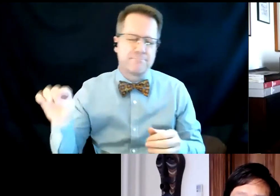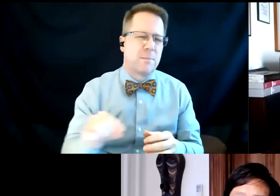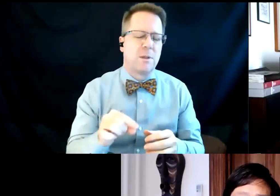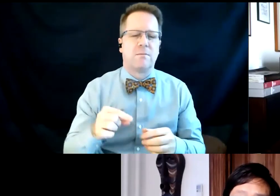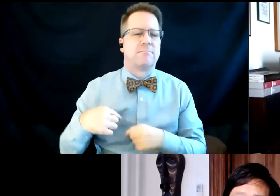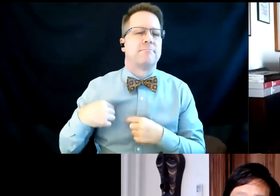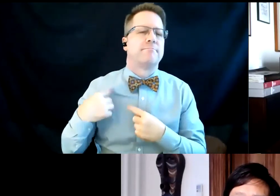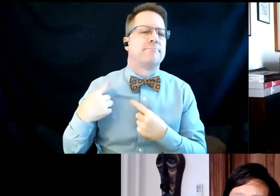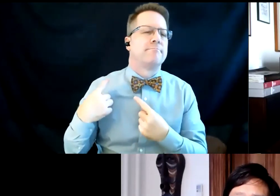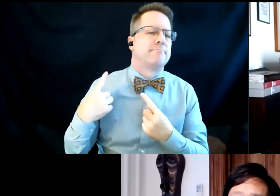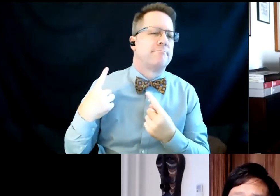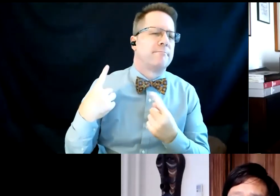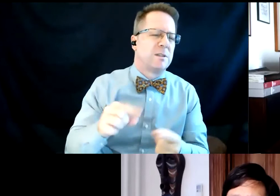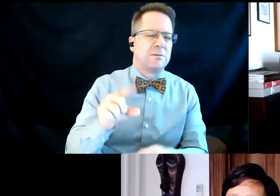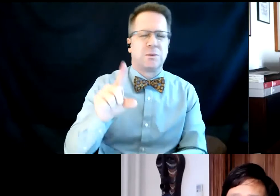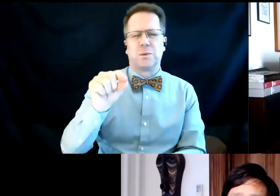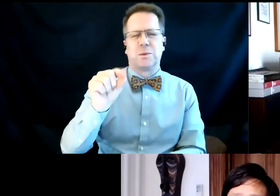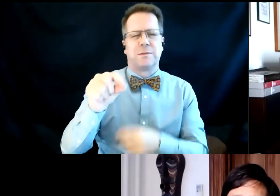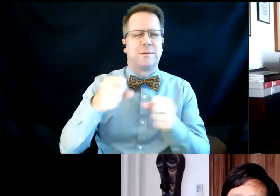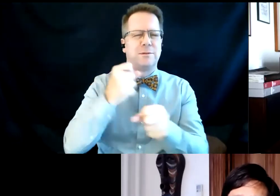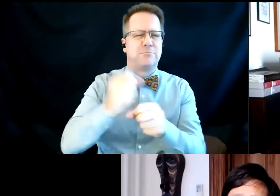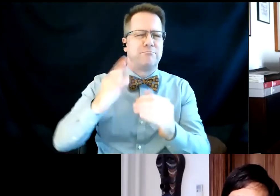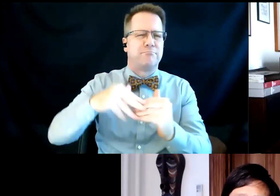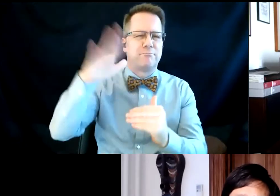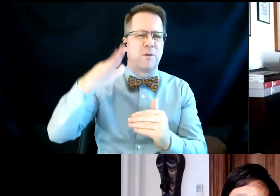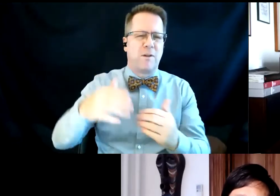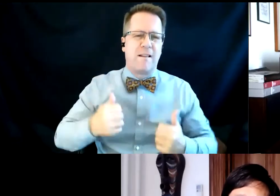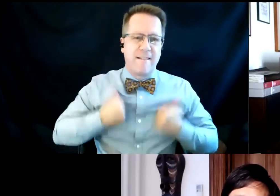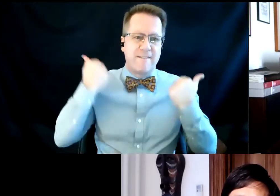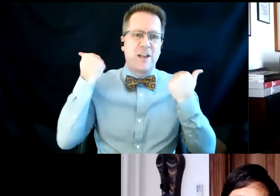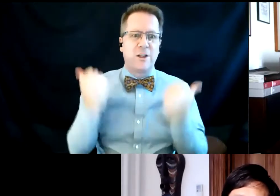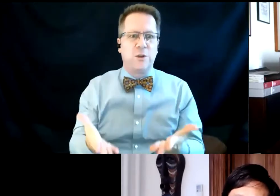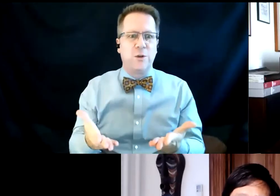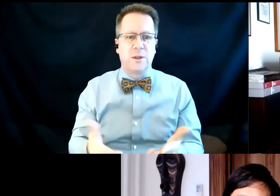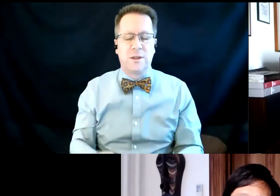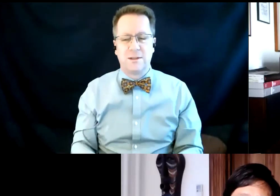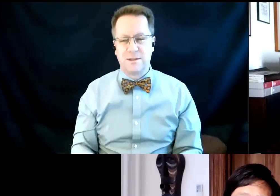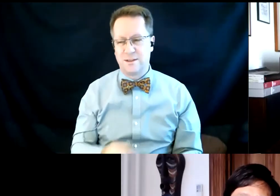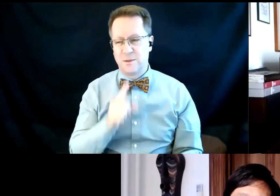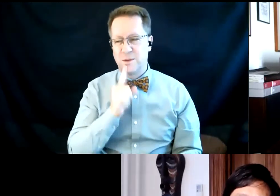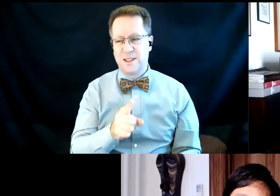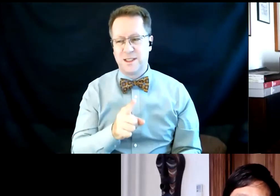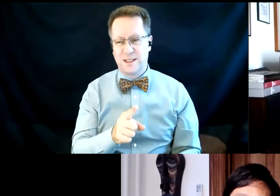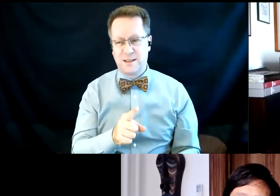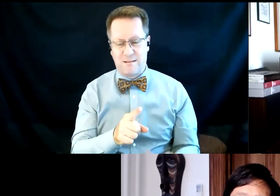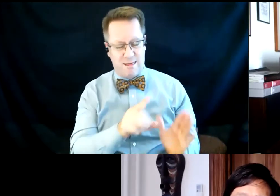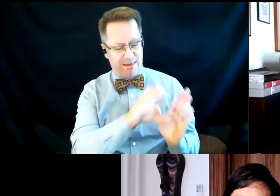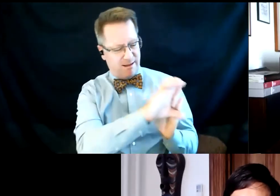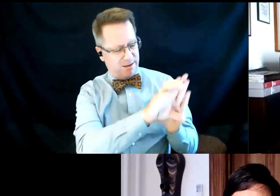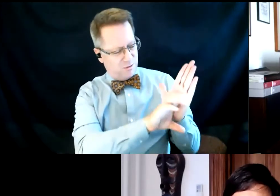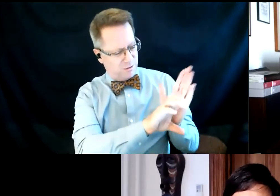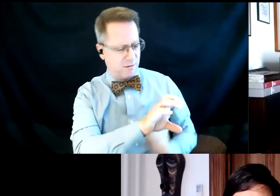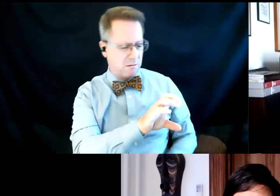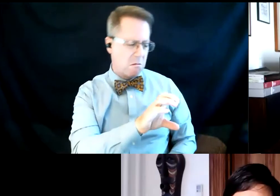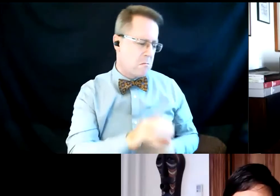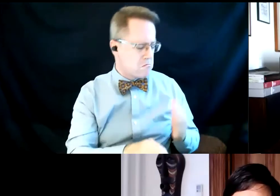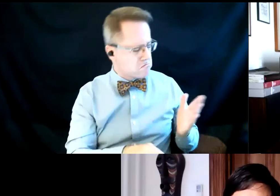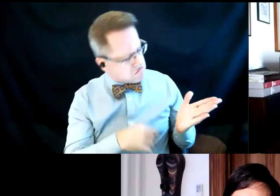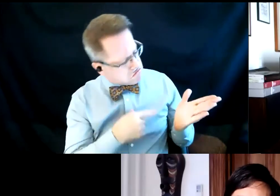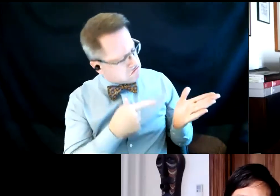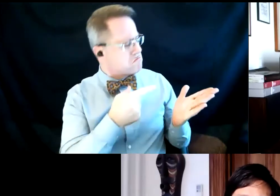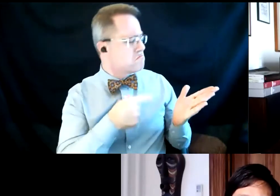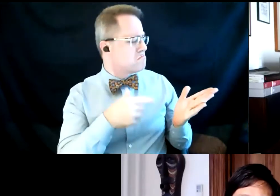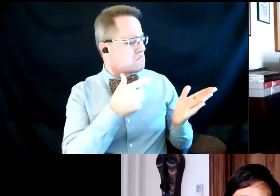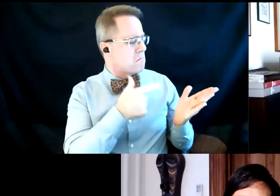representation. This is by far the most blatantly unconstitutional thing that I've ever had to litigate against in my